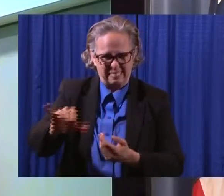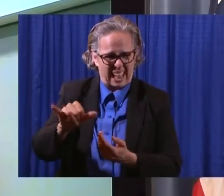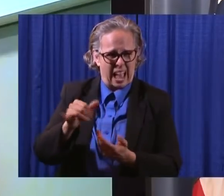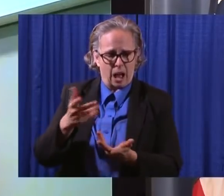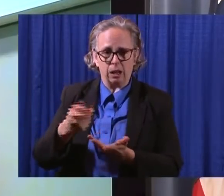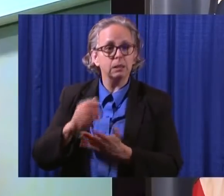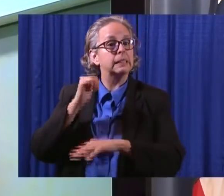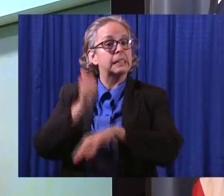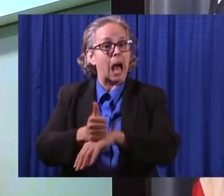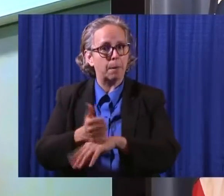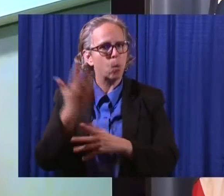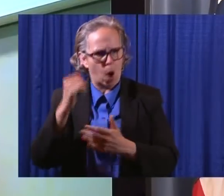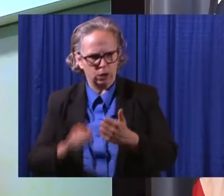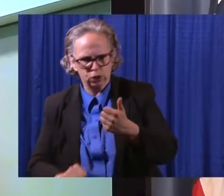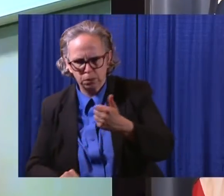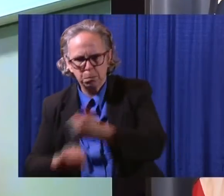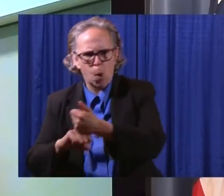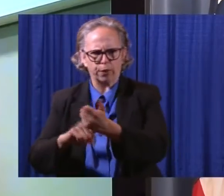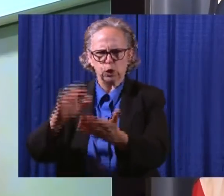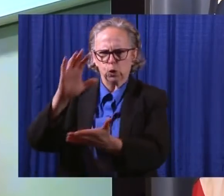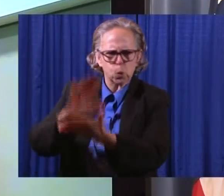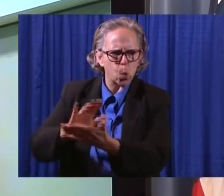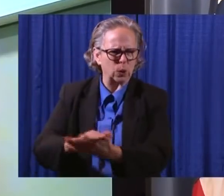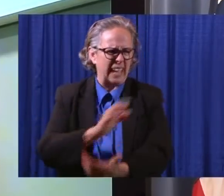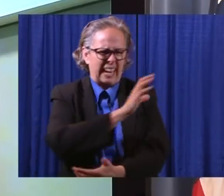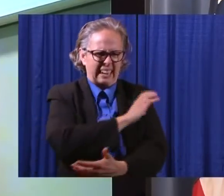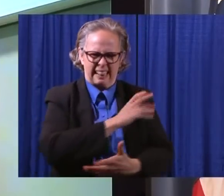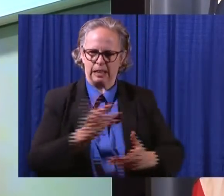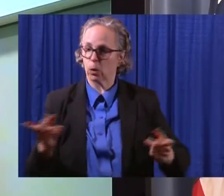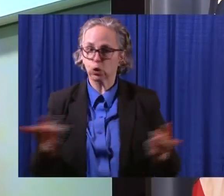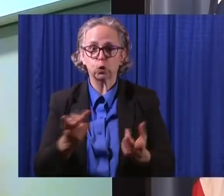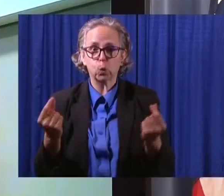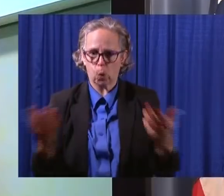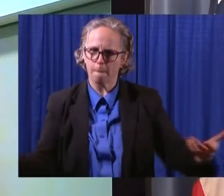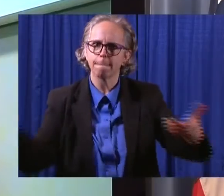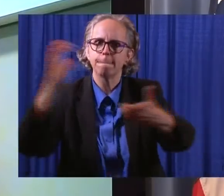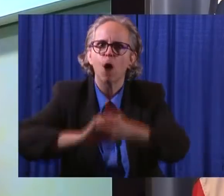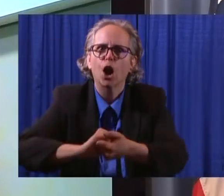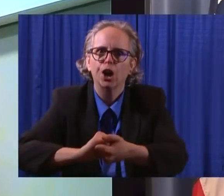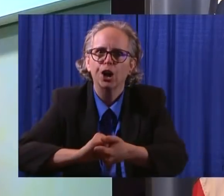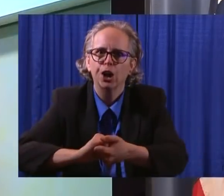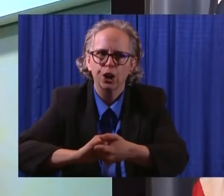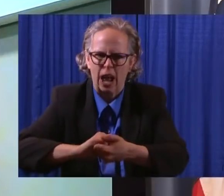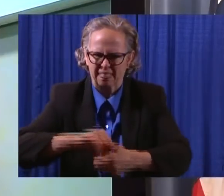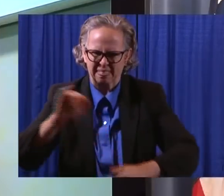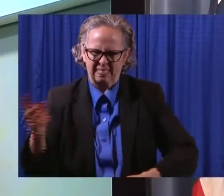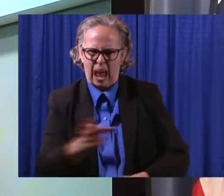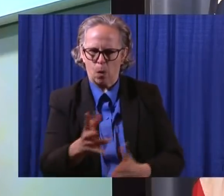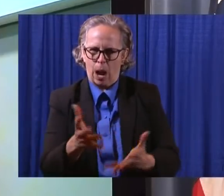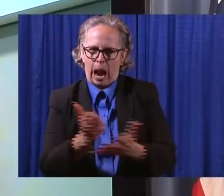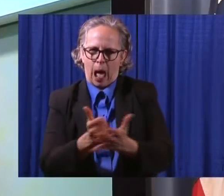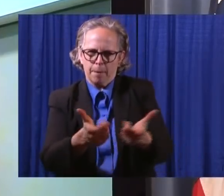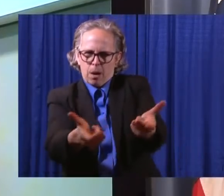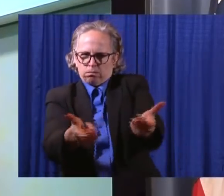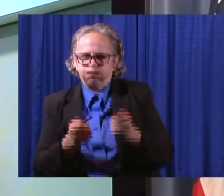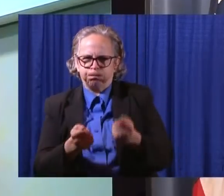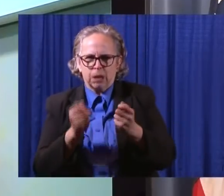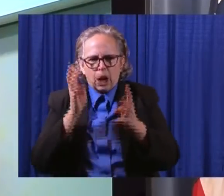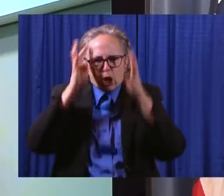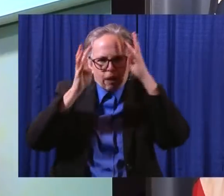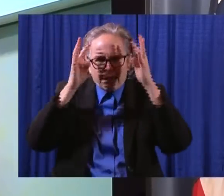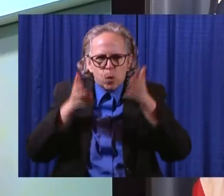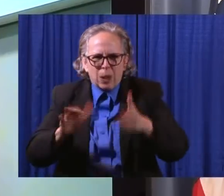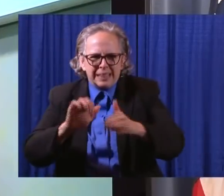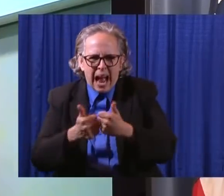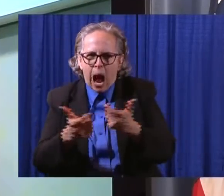These are exactly the kind of relationships that can allow for this creative thinking on how we can help connect children to these